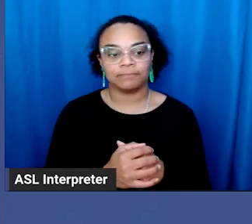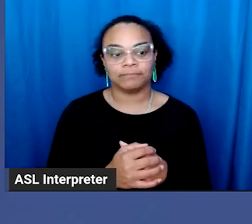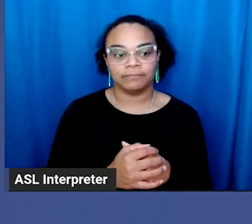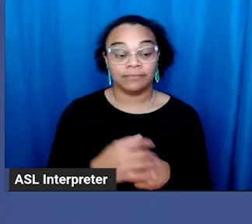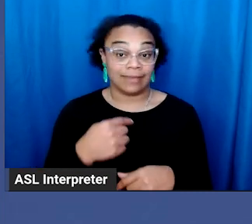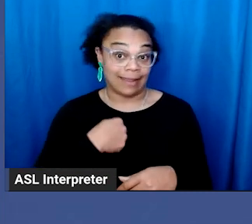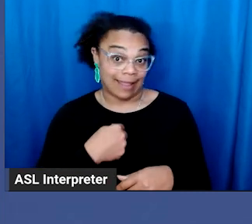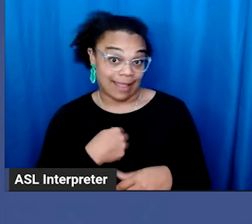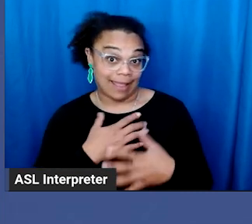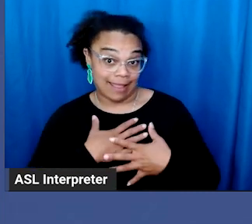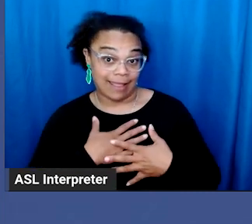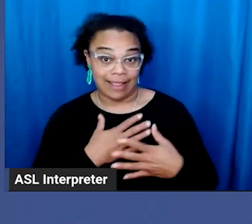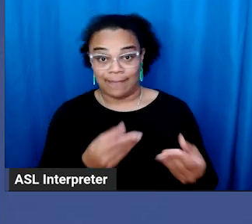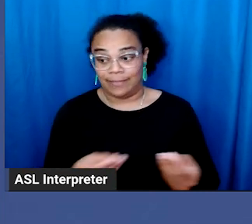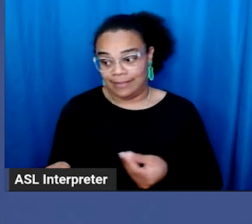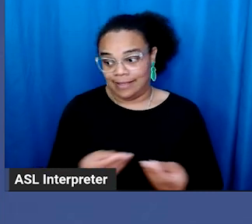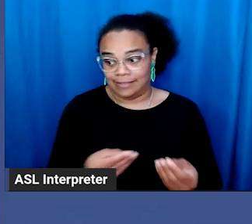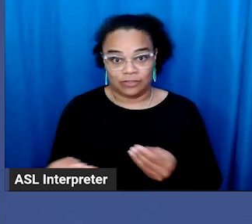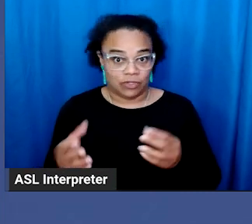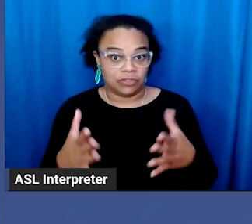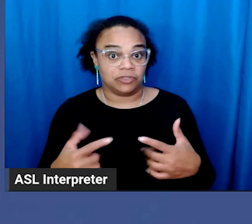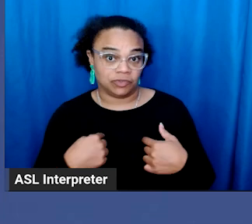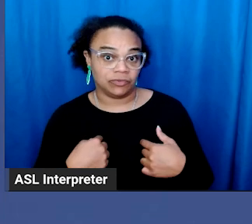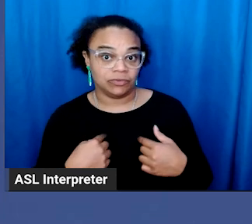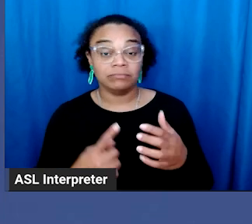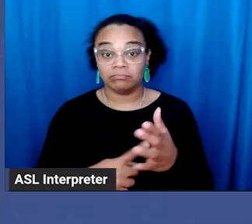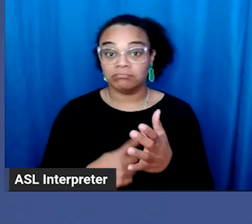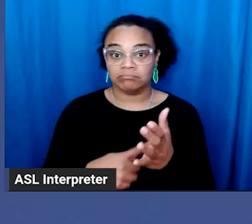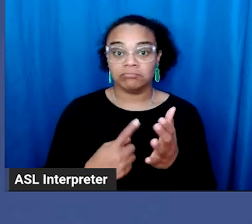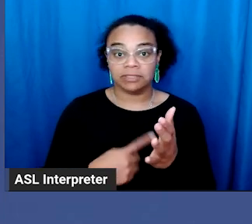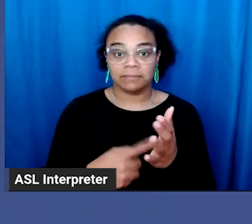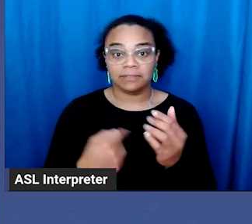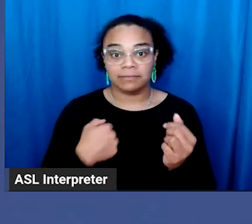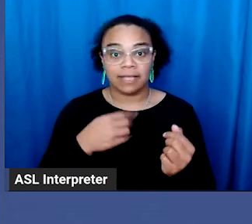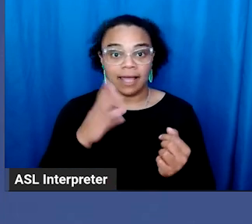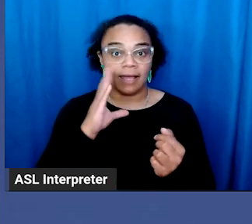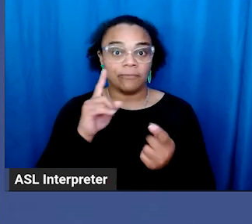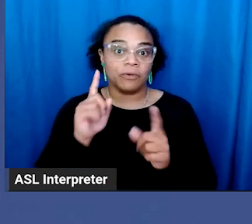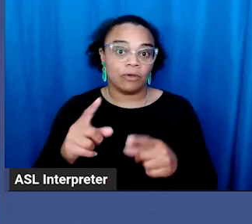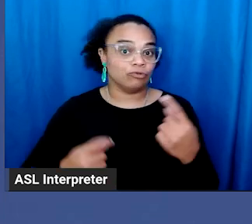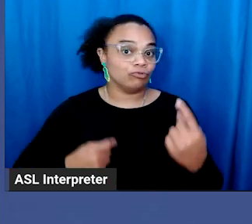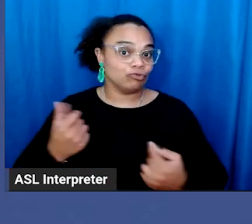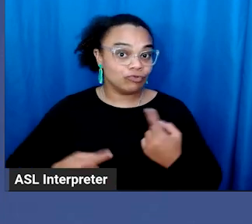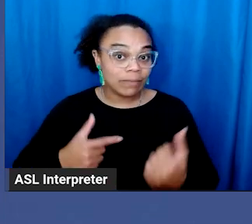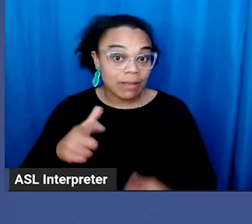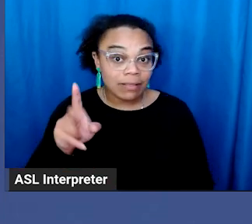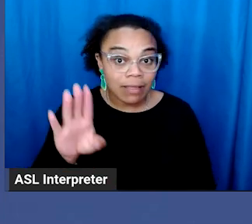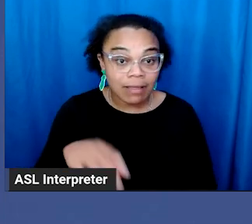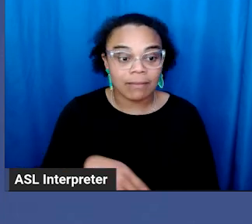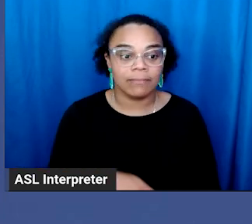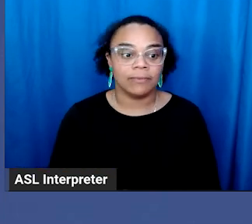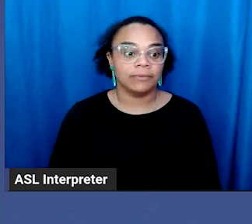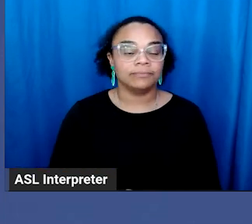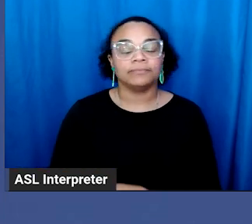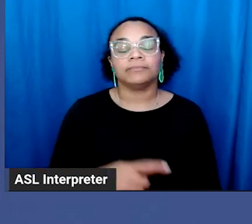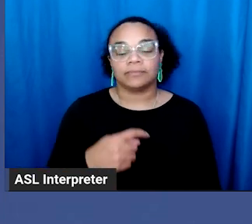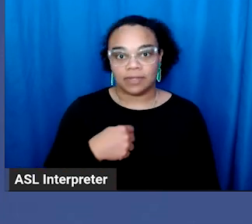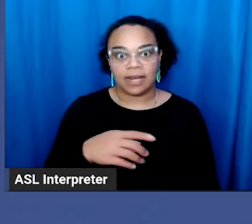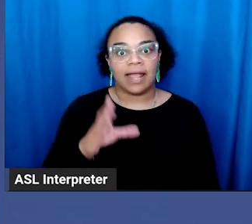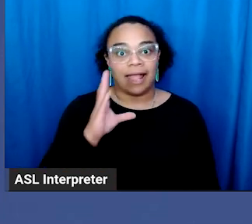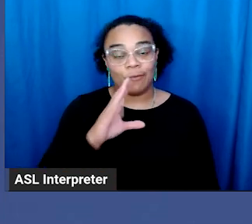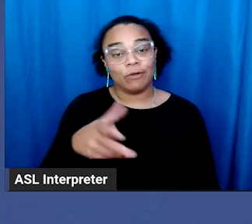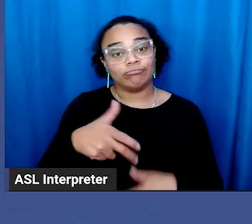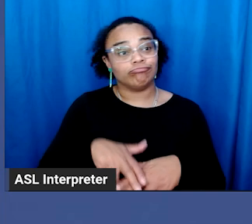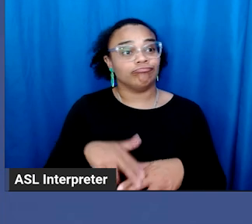I personally am a liaison, so at sometimes I will go to a strip club and be a